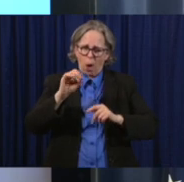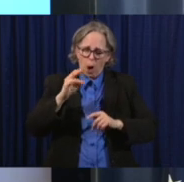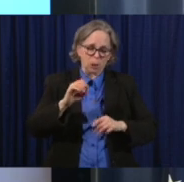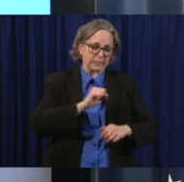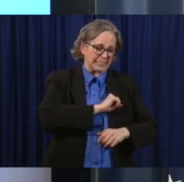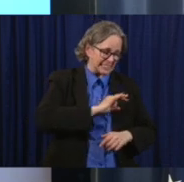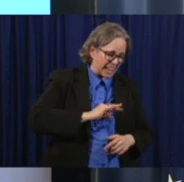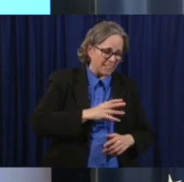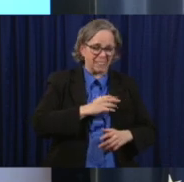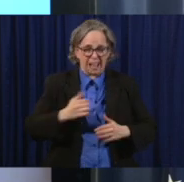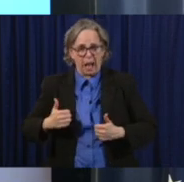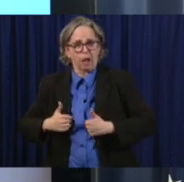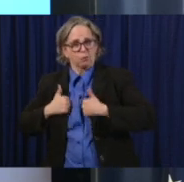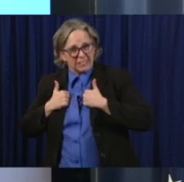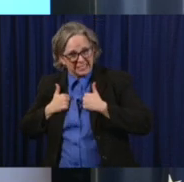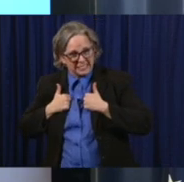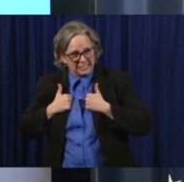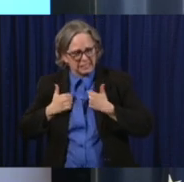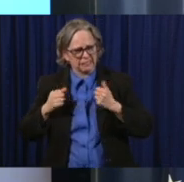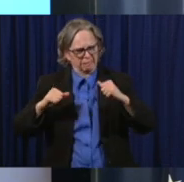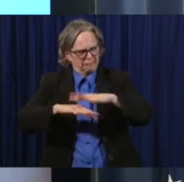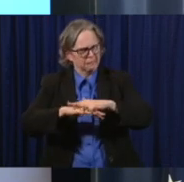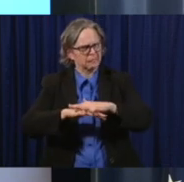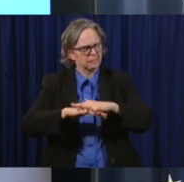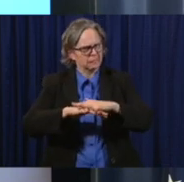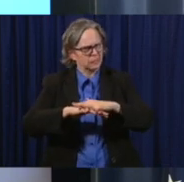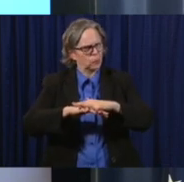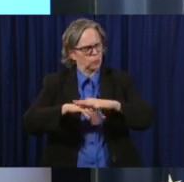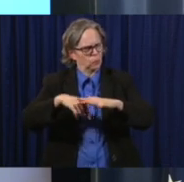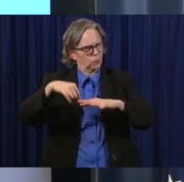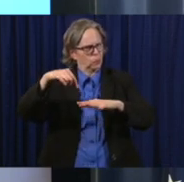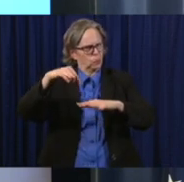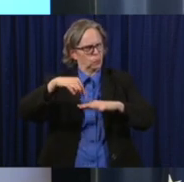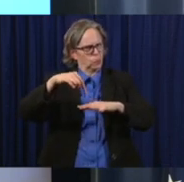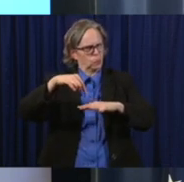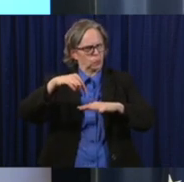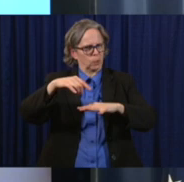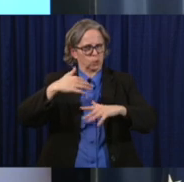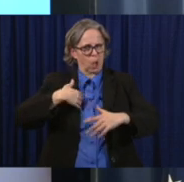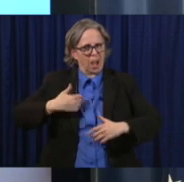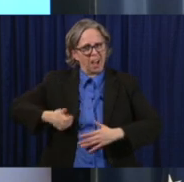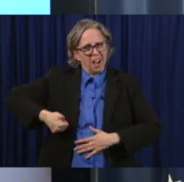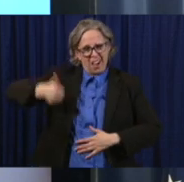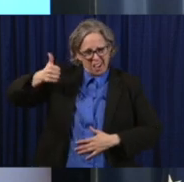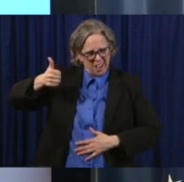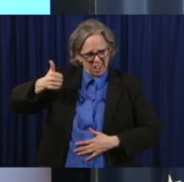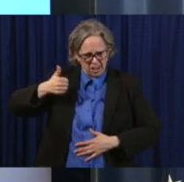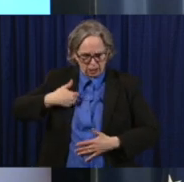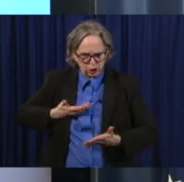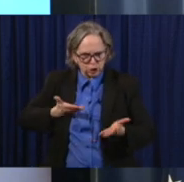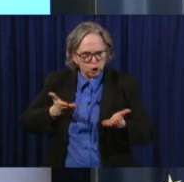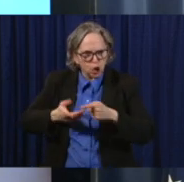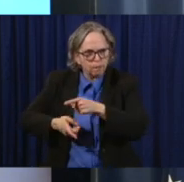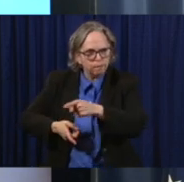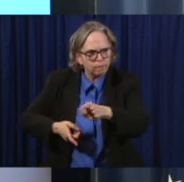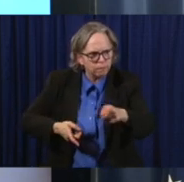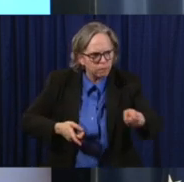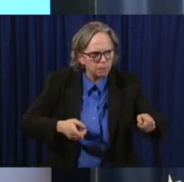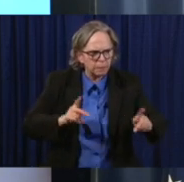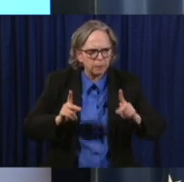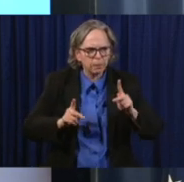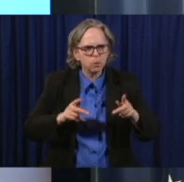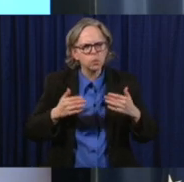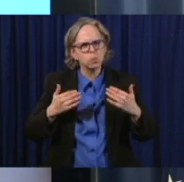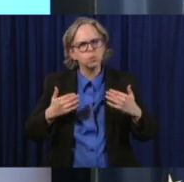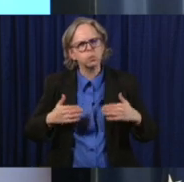live there, who are served in the assisted living and nursing home environment. And part of why that's important as